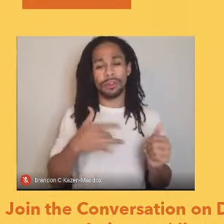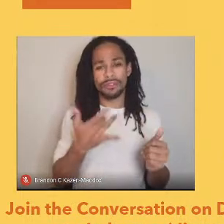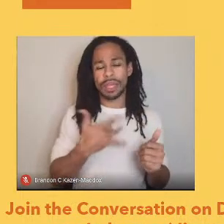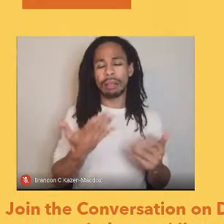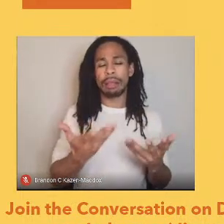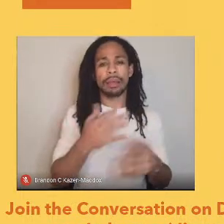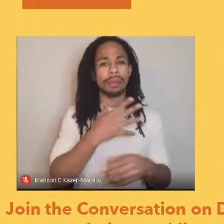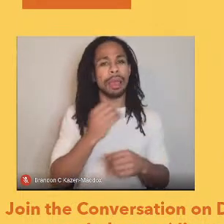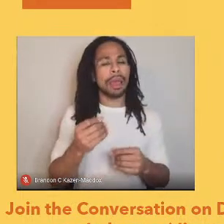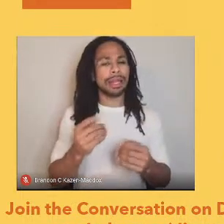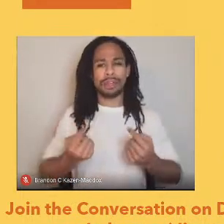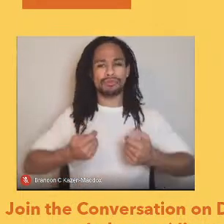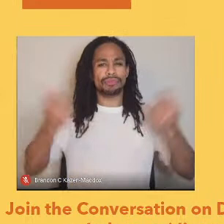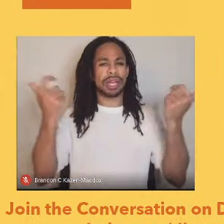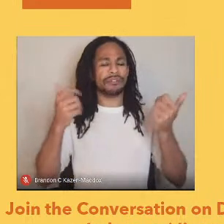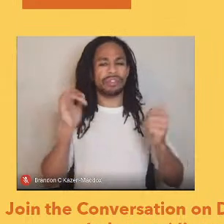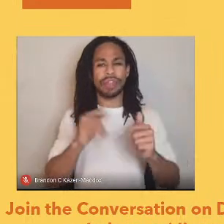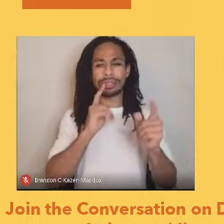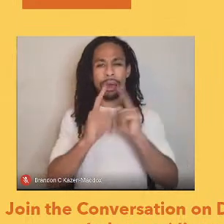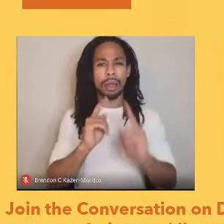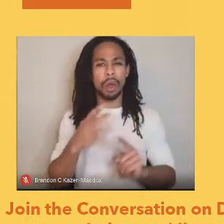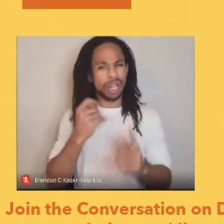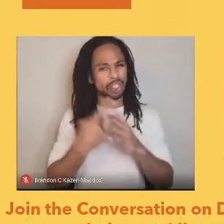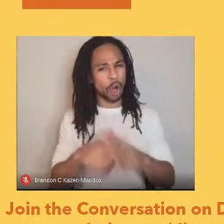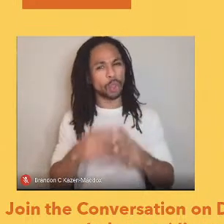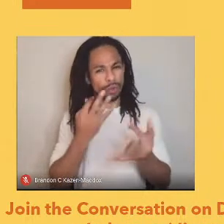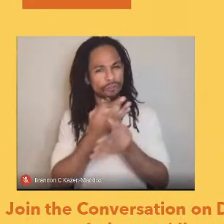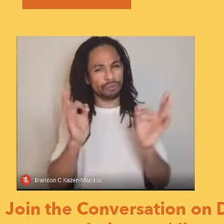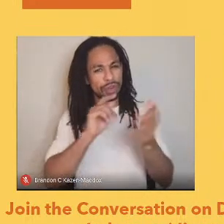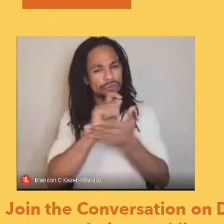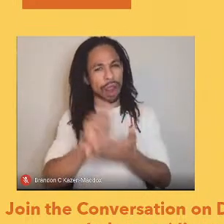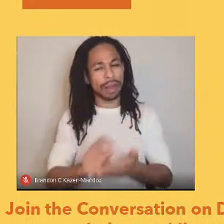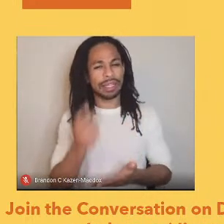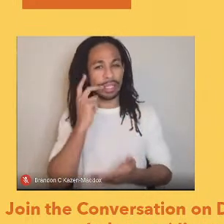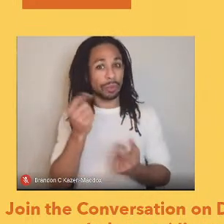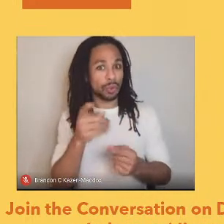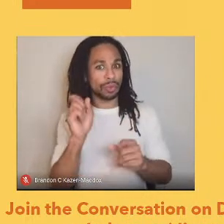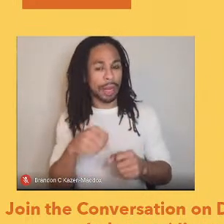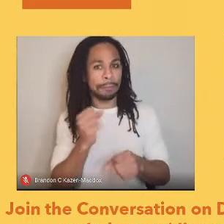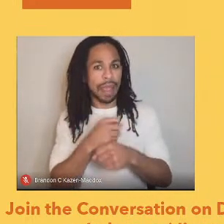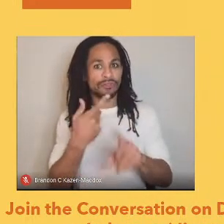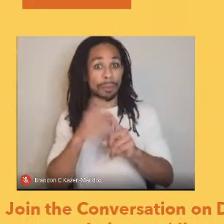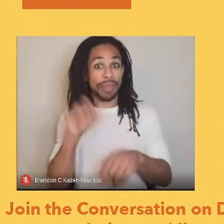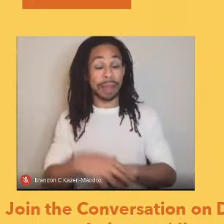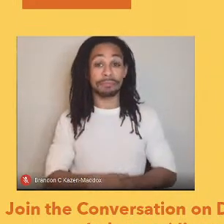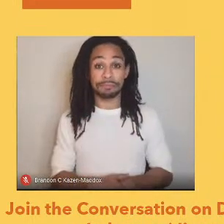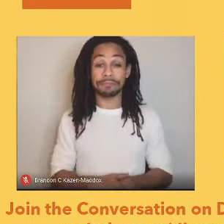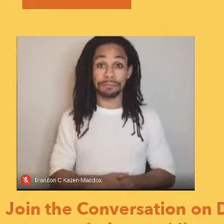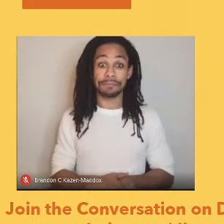rid of everything, and just start free writing and see what you can kind of pull from that.